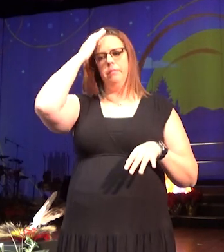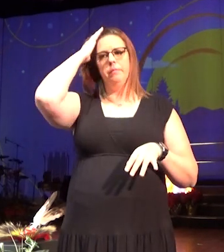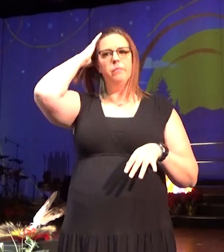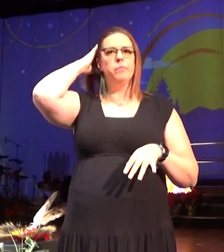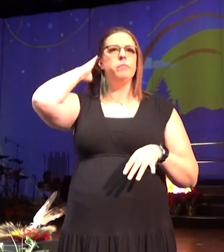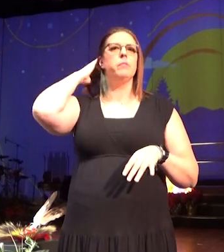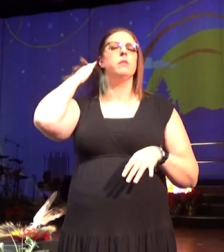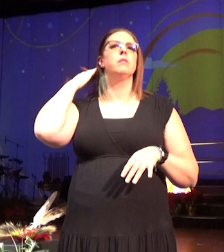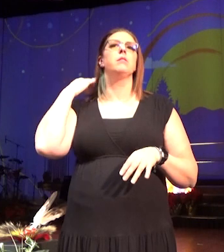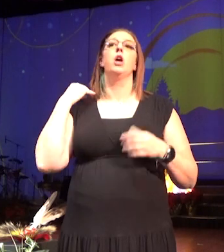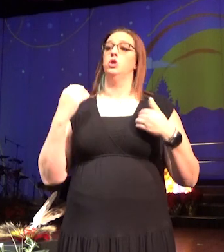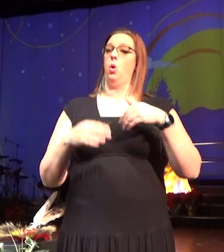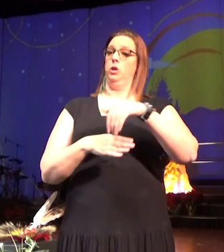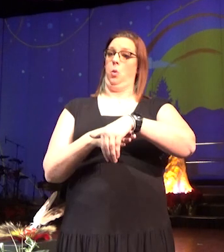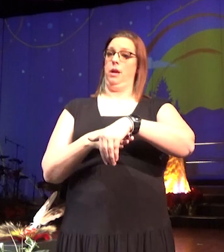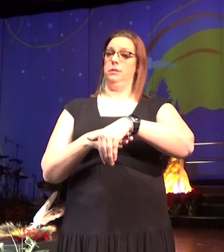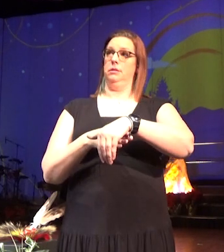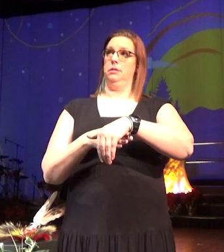So tonight,